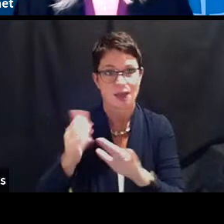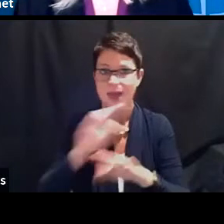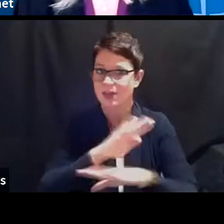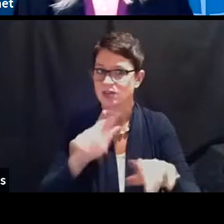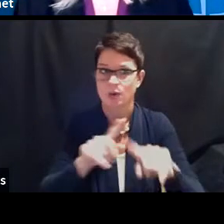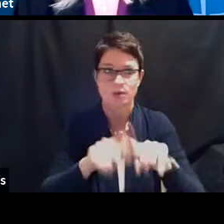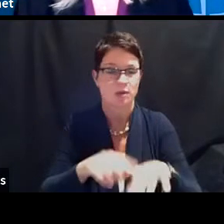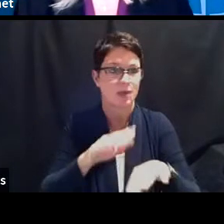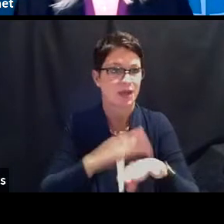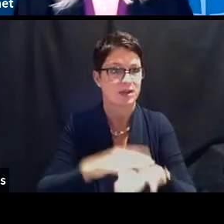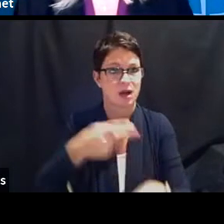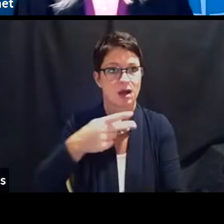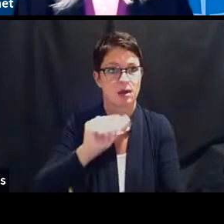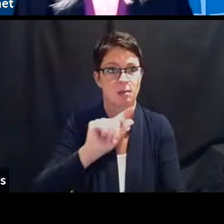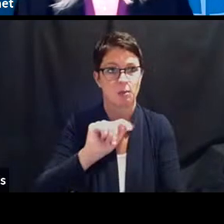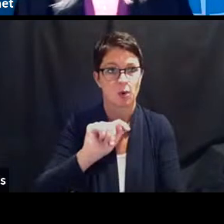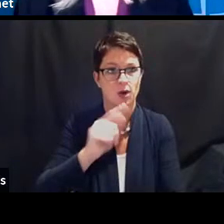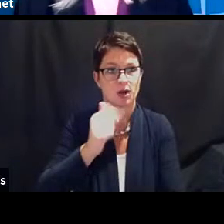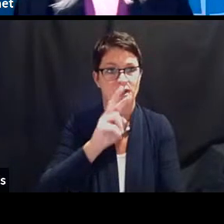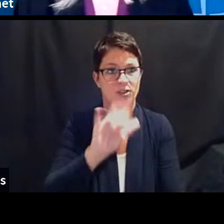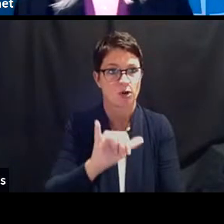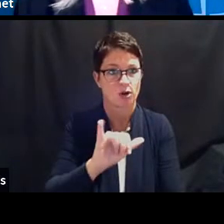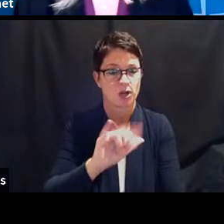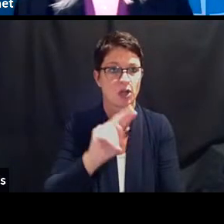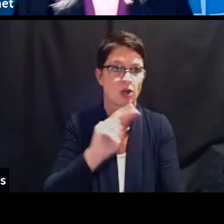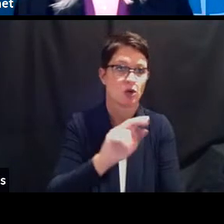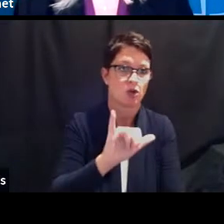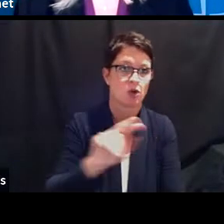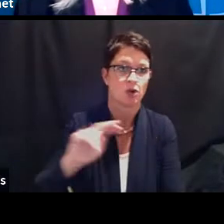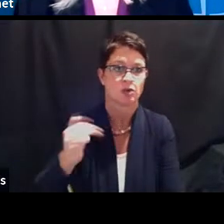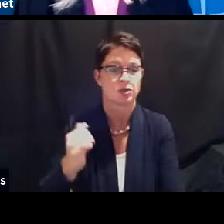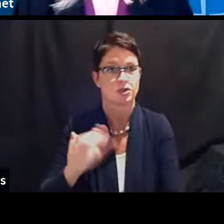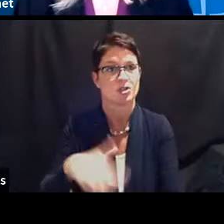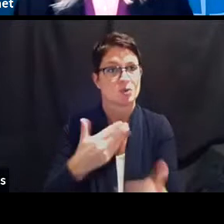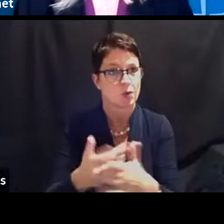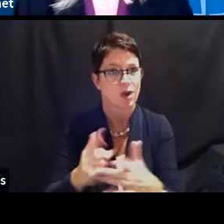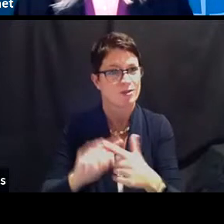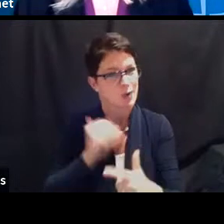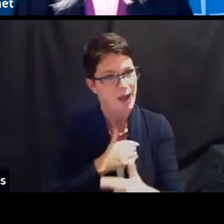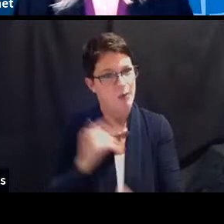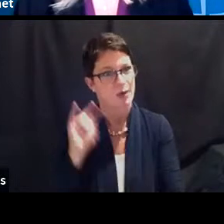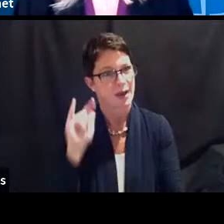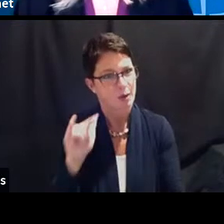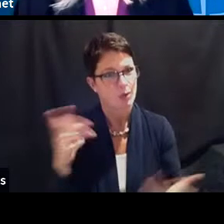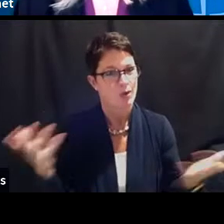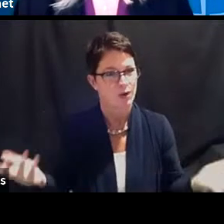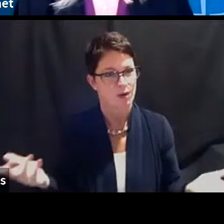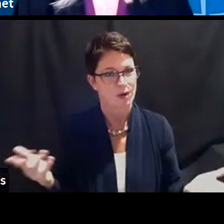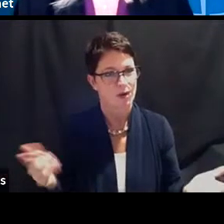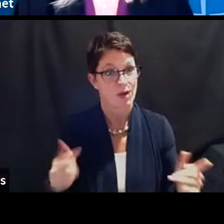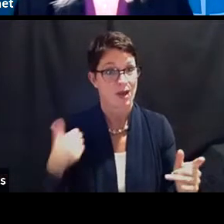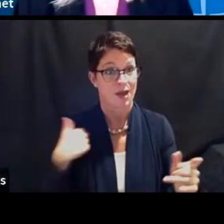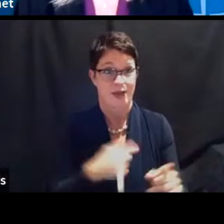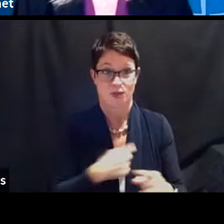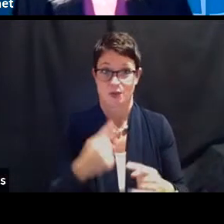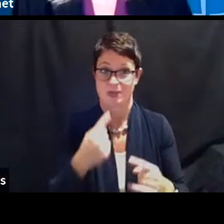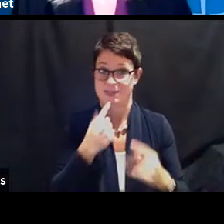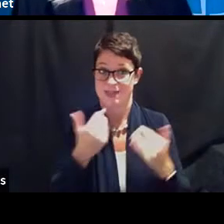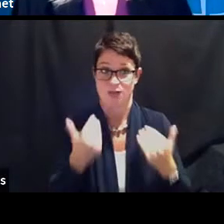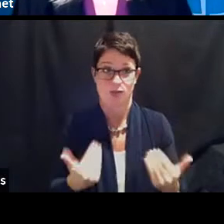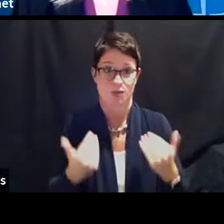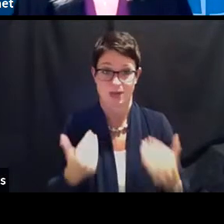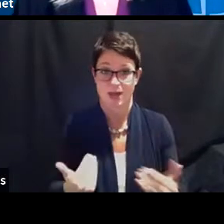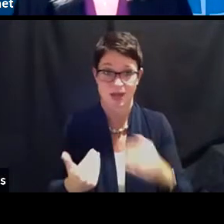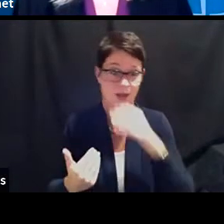the Port Authority of New York and New Jersey to get to our airports. Because as we speak, I